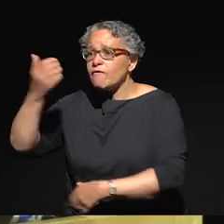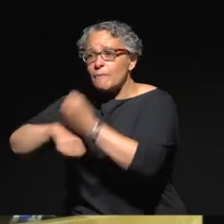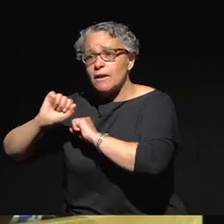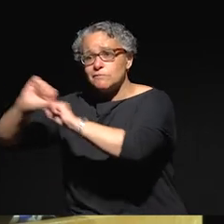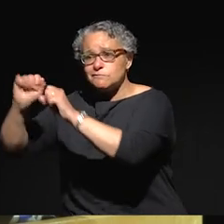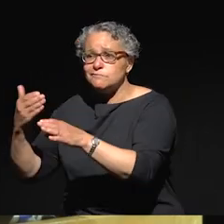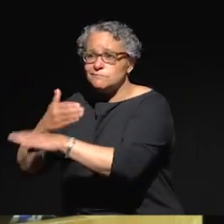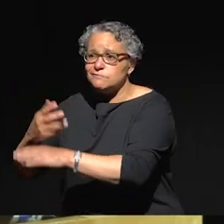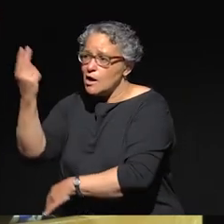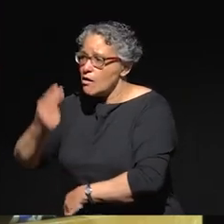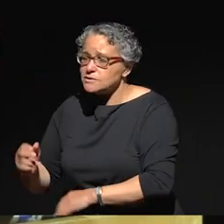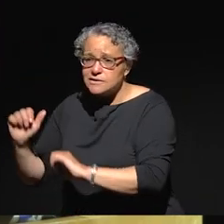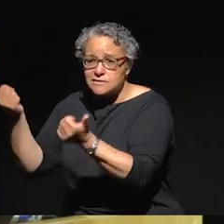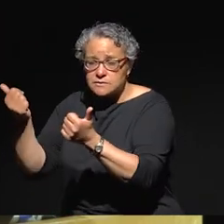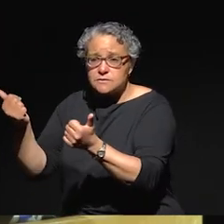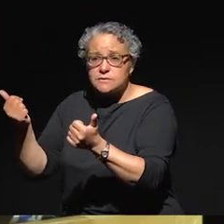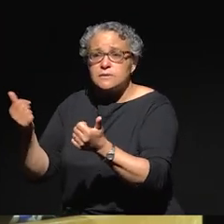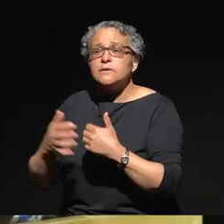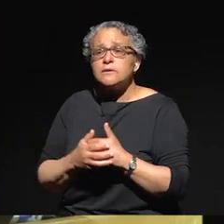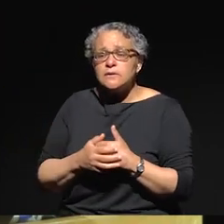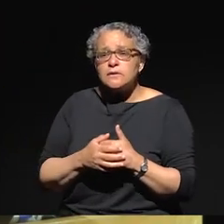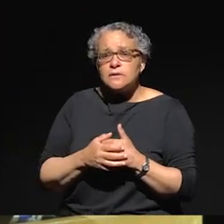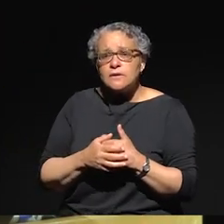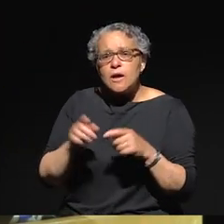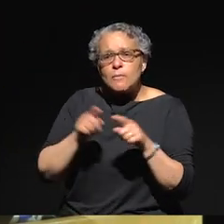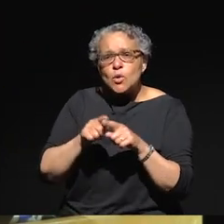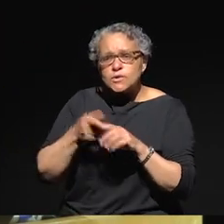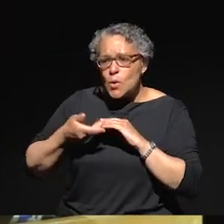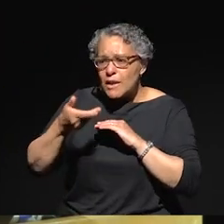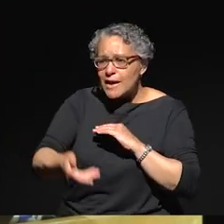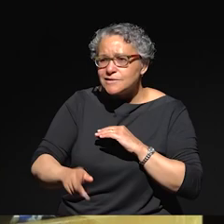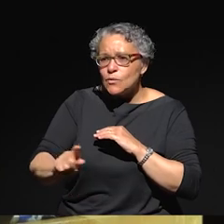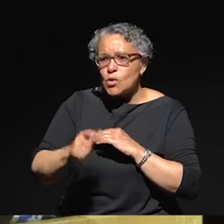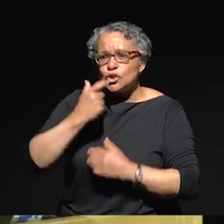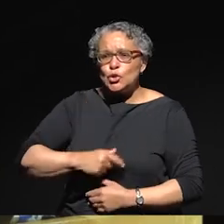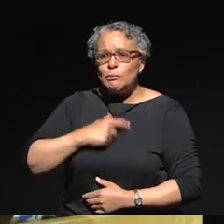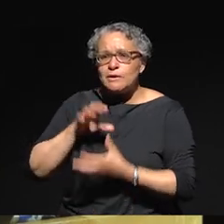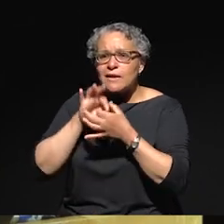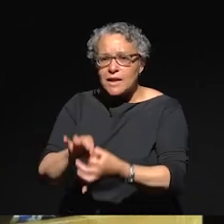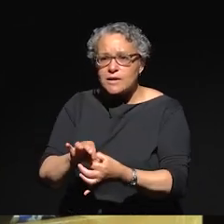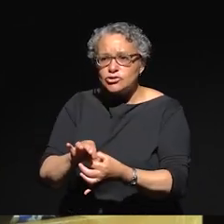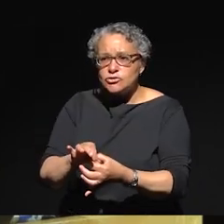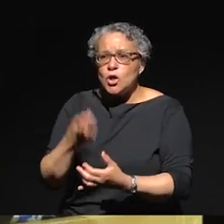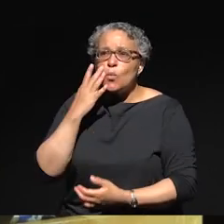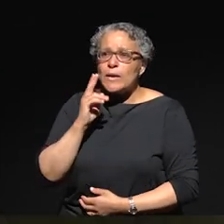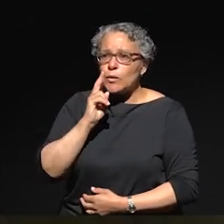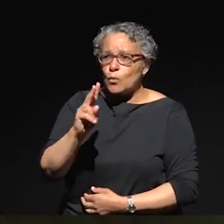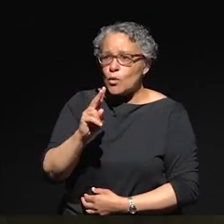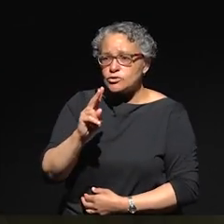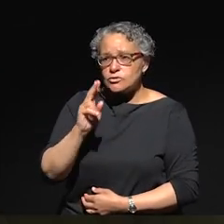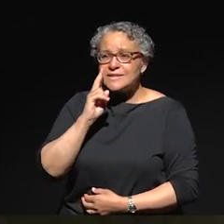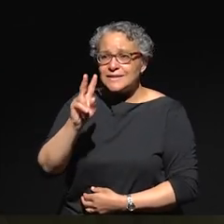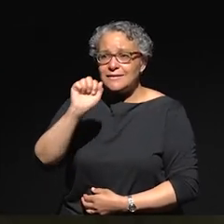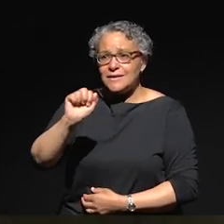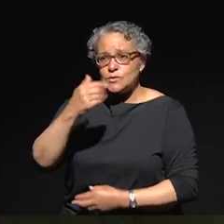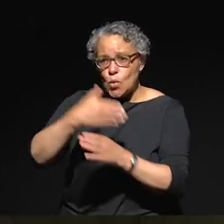career, artists would learn from him. But his legacy is also that human connection that we feel when we encounter these portraits at the